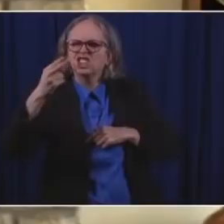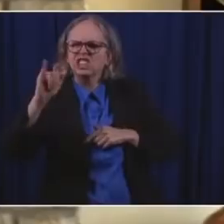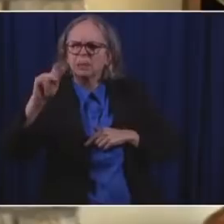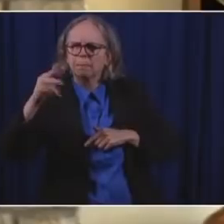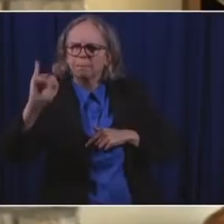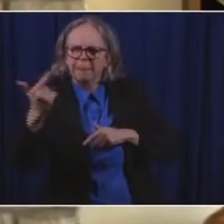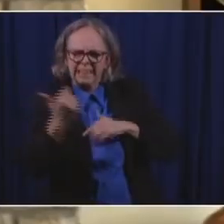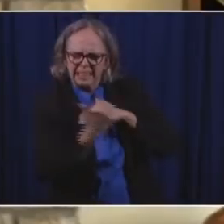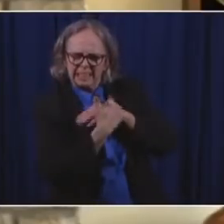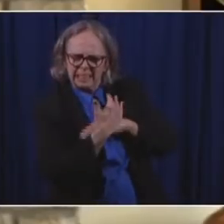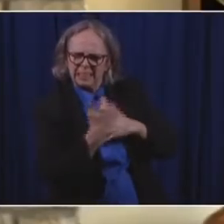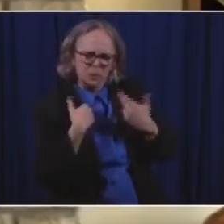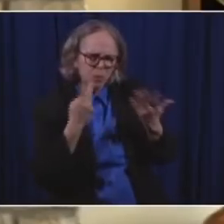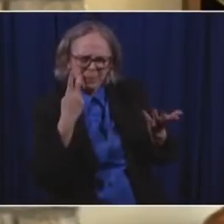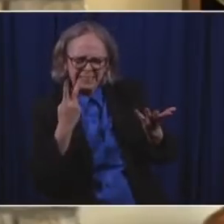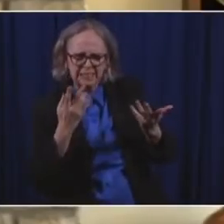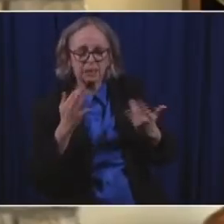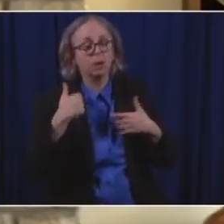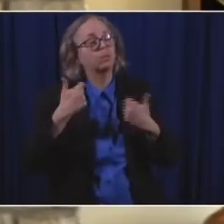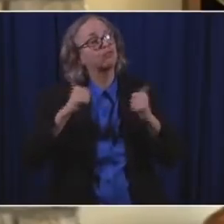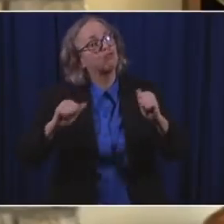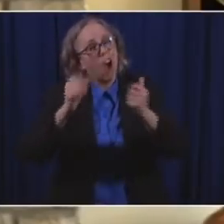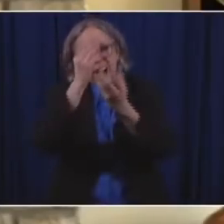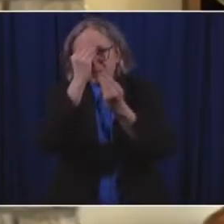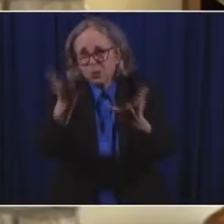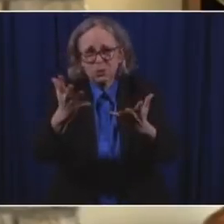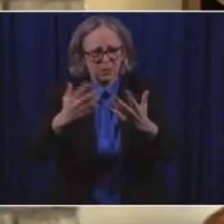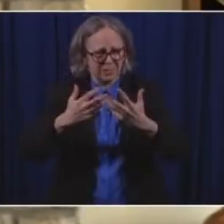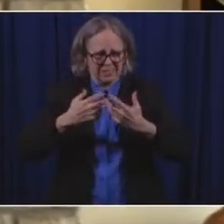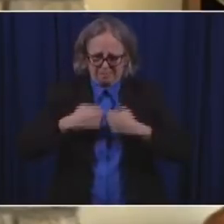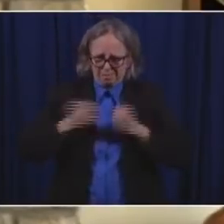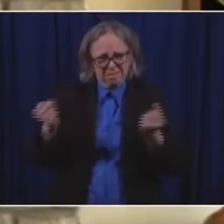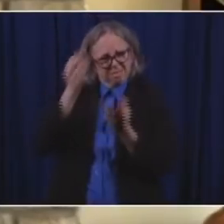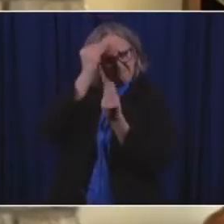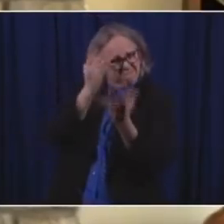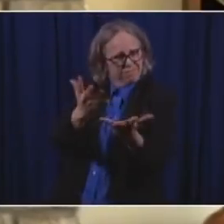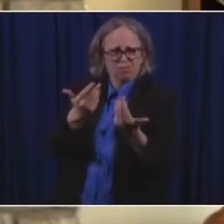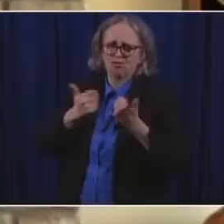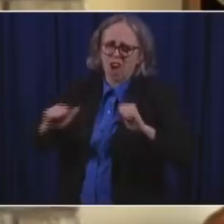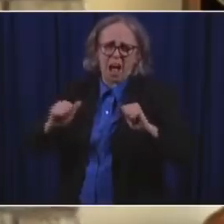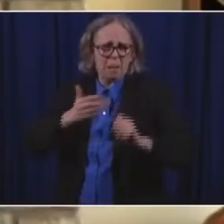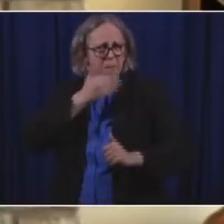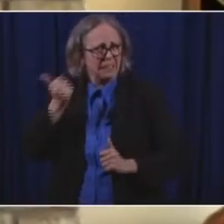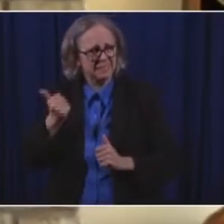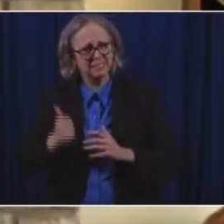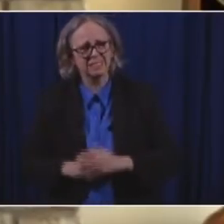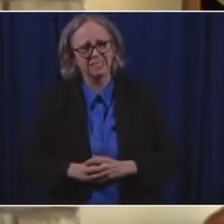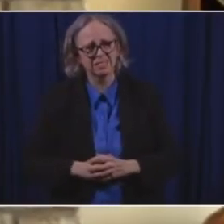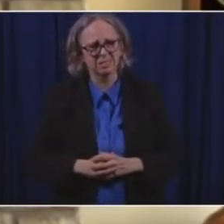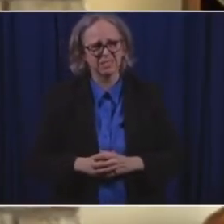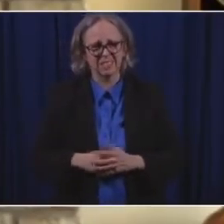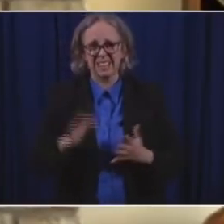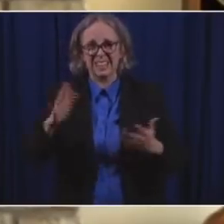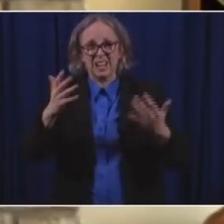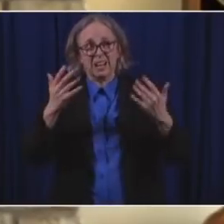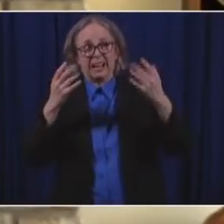the people of Ohio the best information we can at this point. It is subject to change.